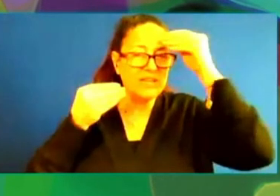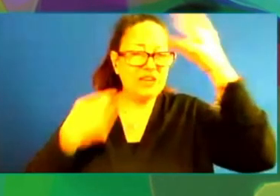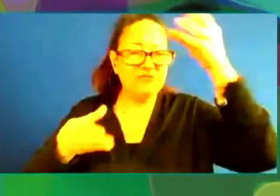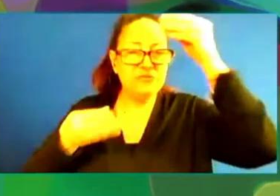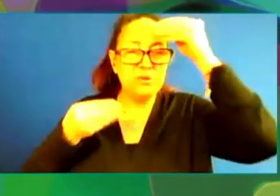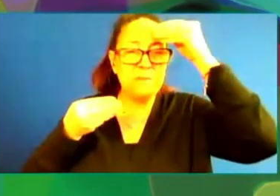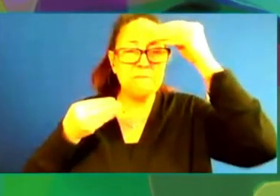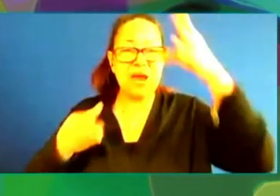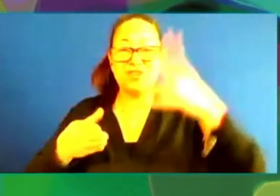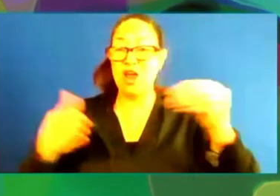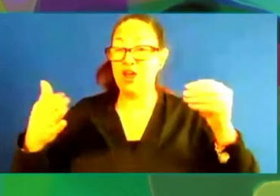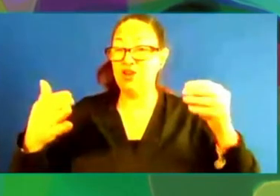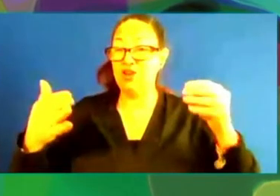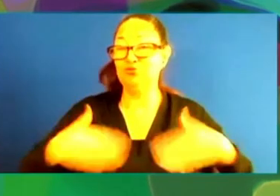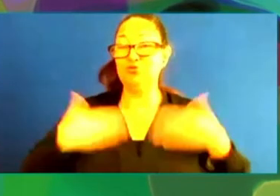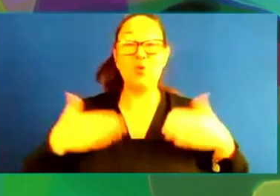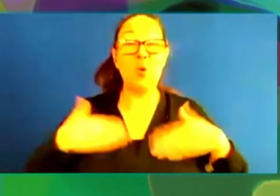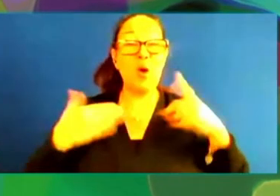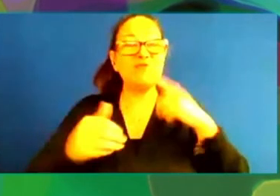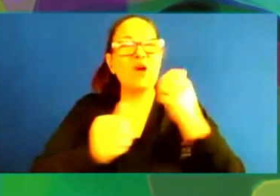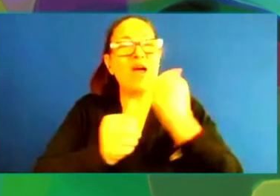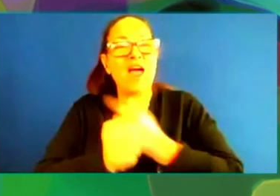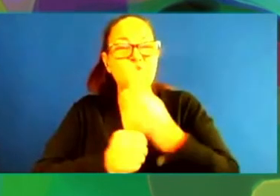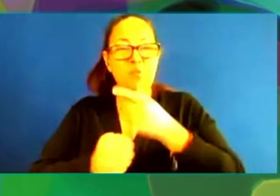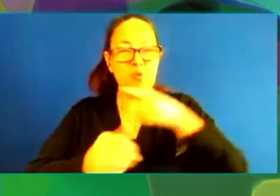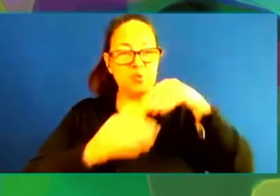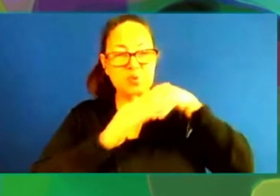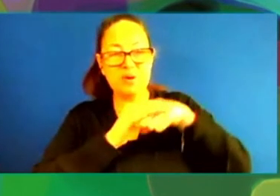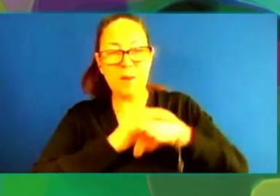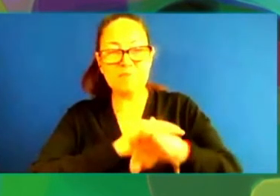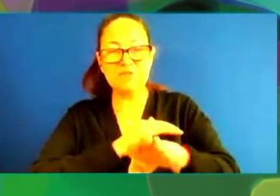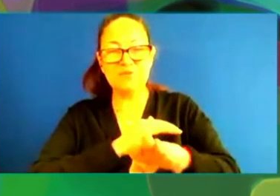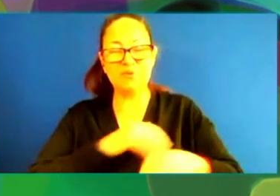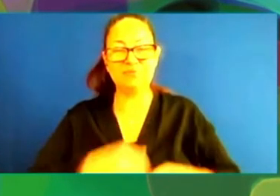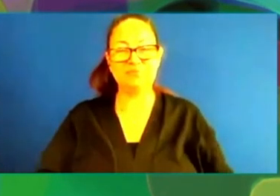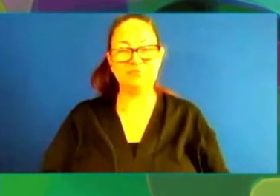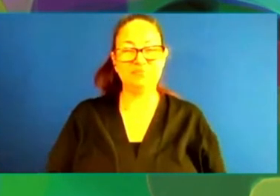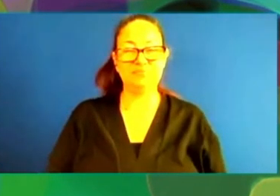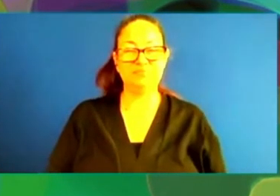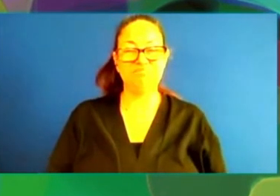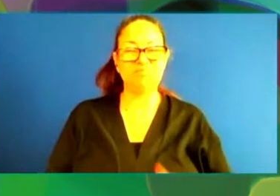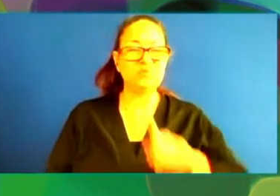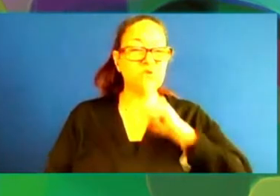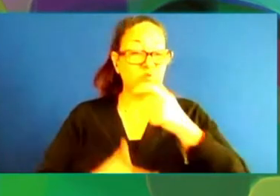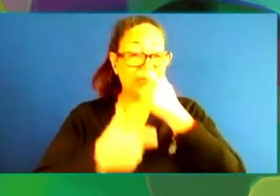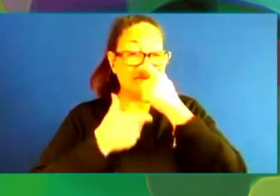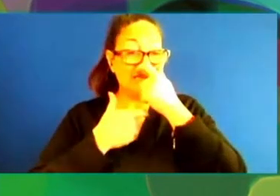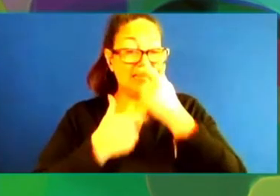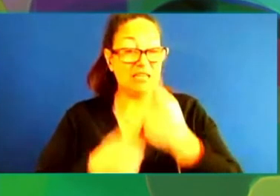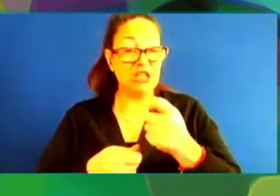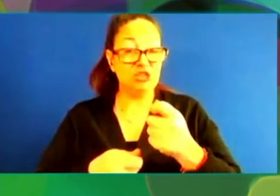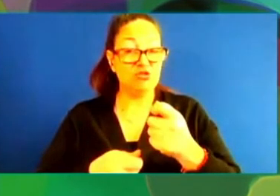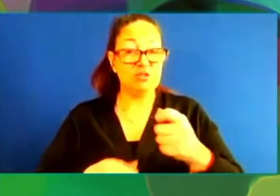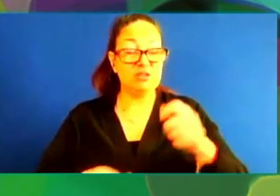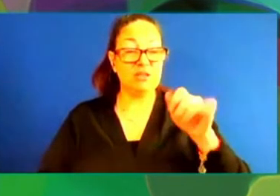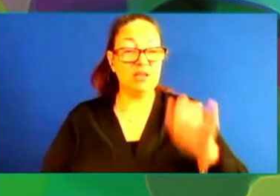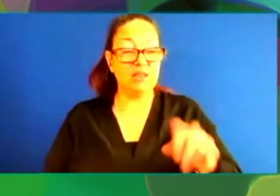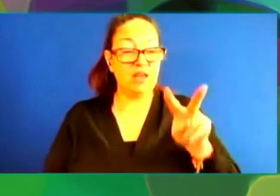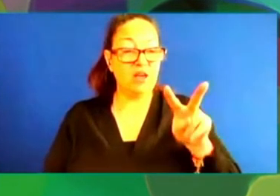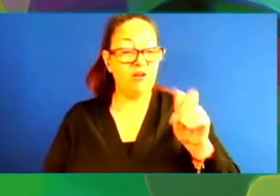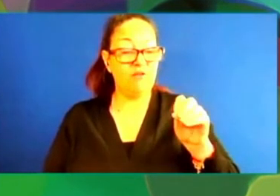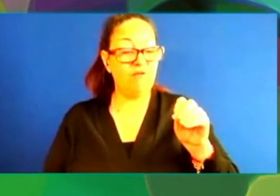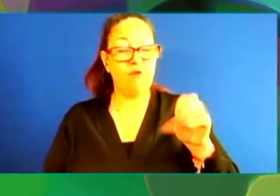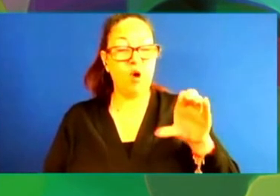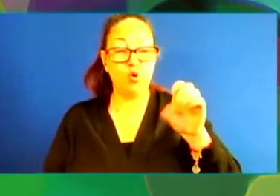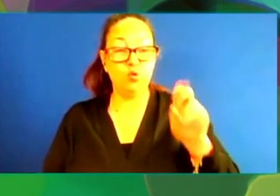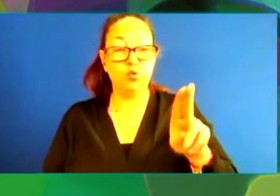and joy, you know, for everybody that comes through there. And, you know, it's interesting, like the cohort of folk who created, you know, who helped found